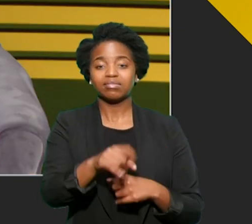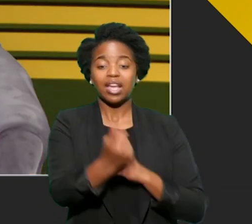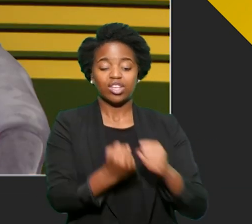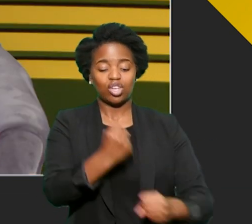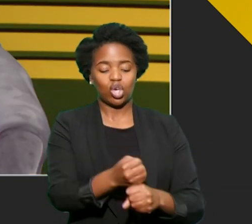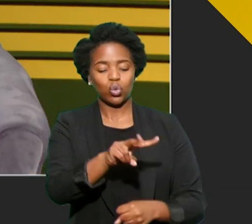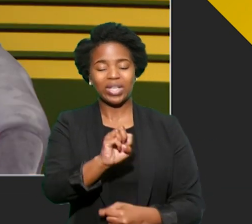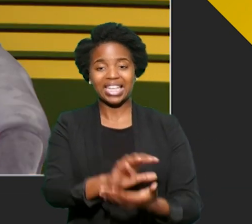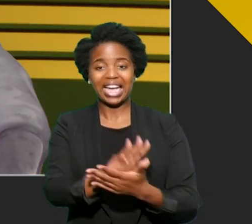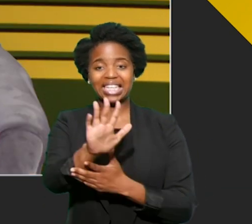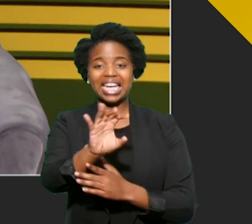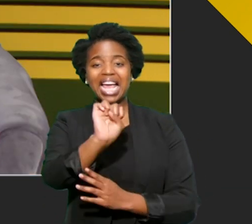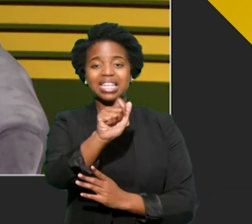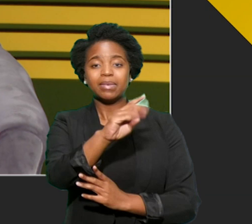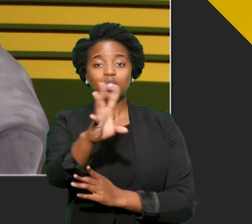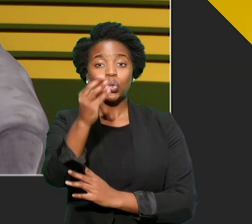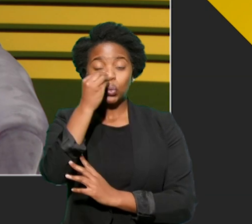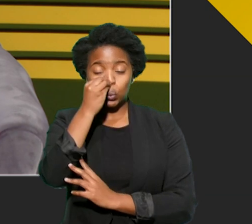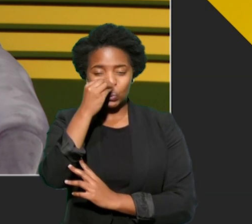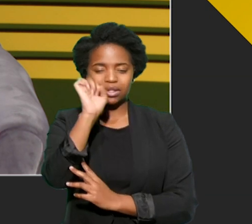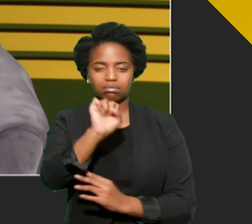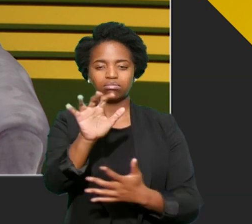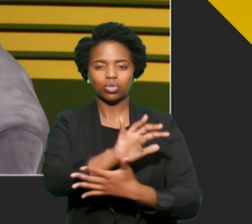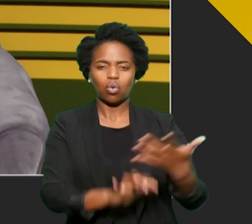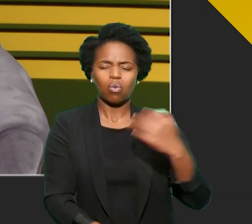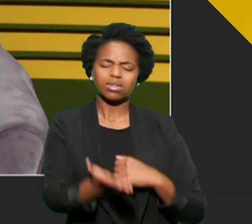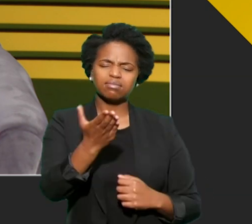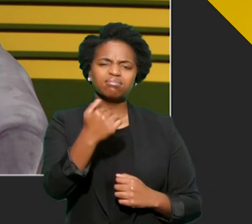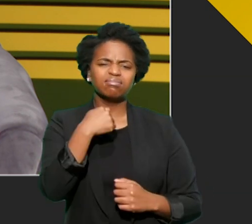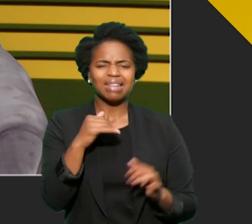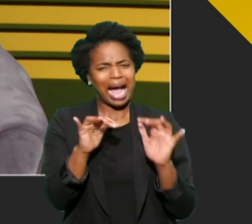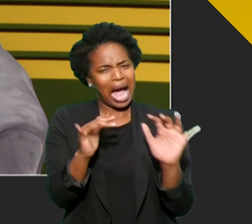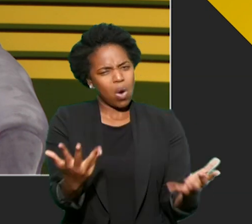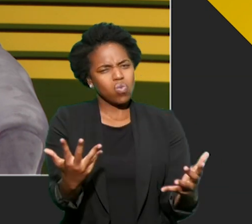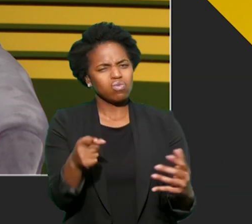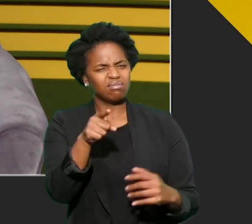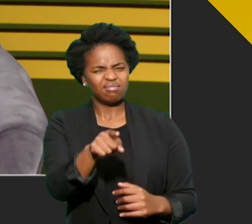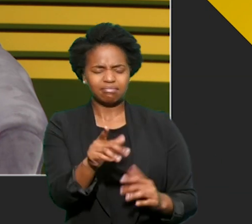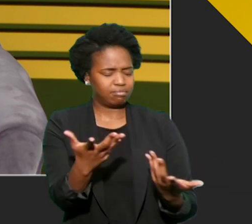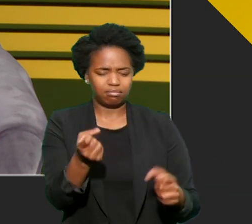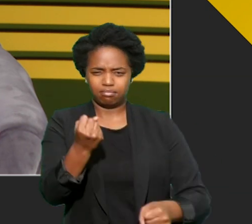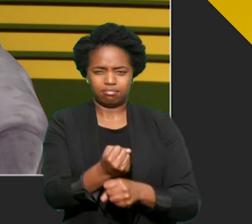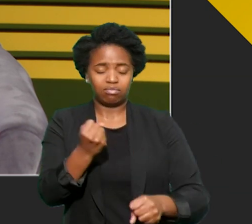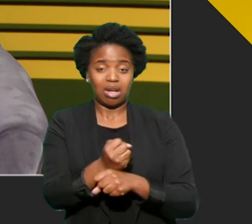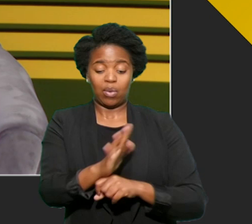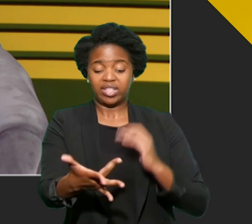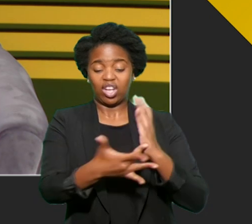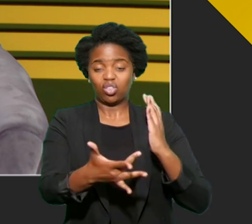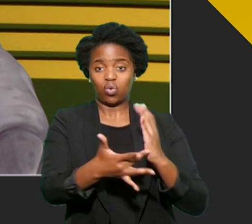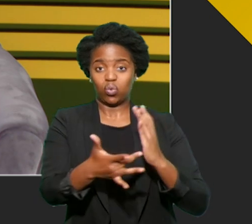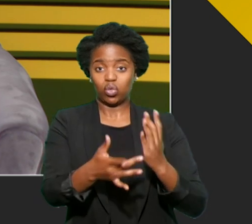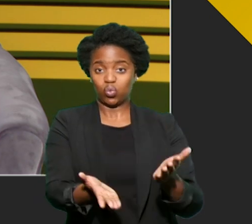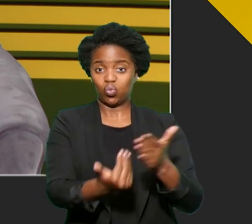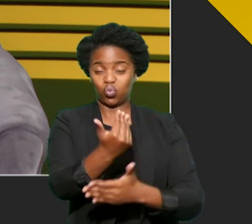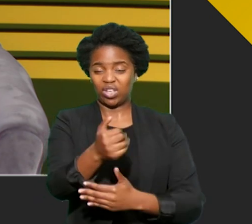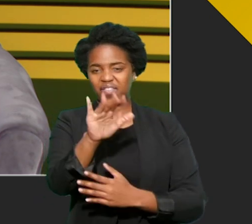by the SABC News with journalist Sherwin Bryce Peace, who covered the story of how the mobile giant Huawei is going to be launching 5G